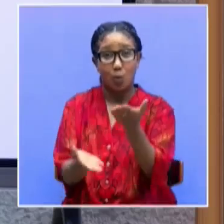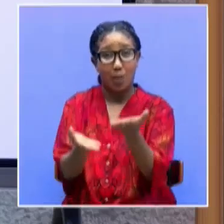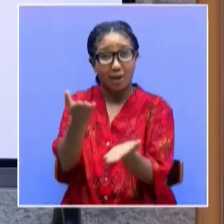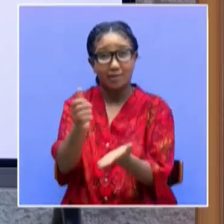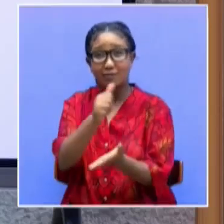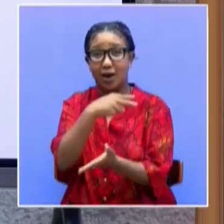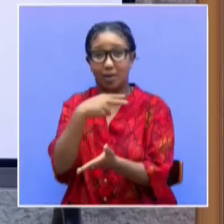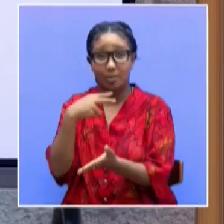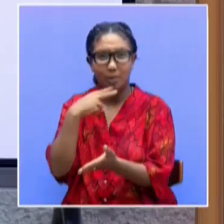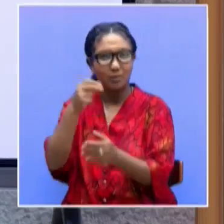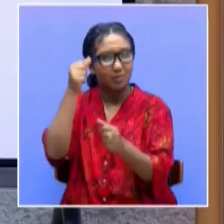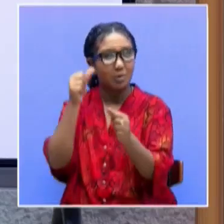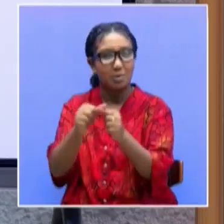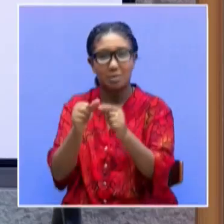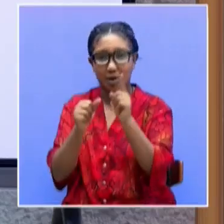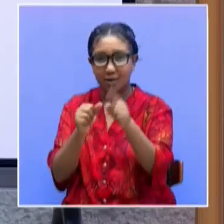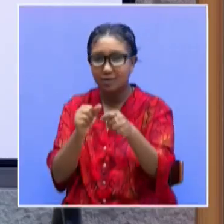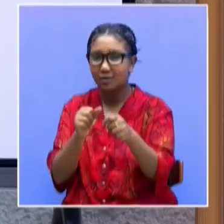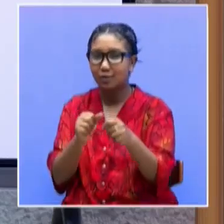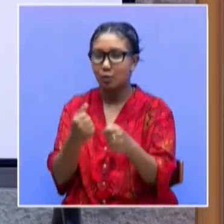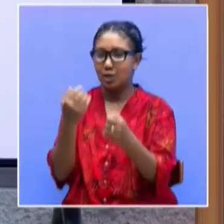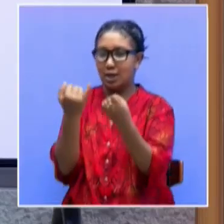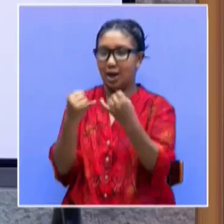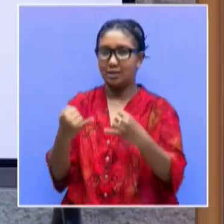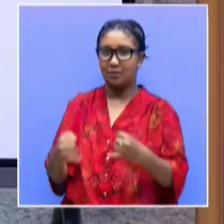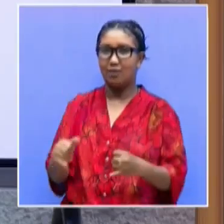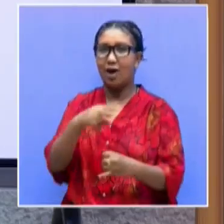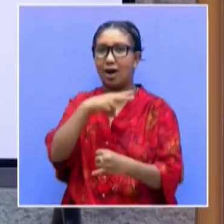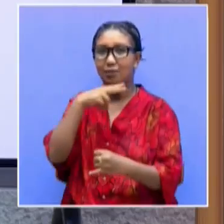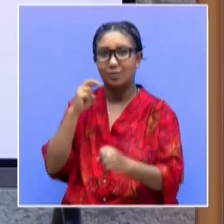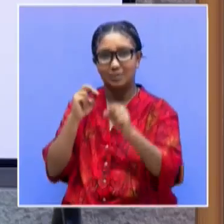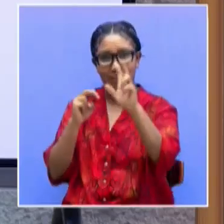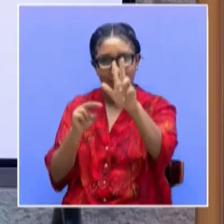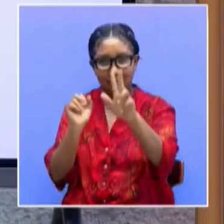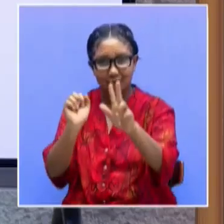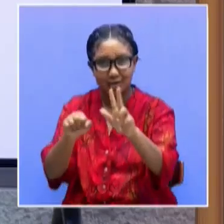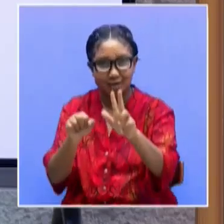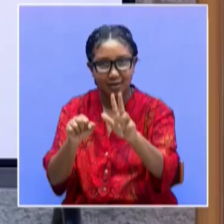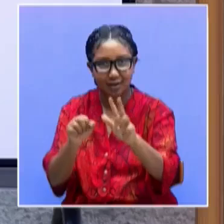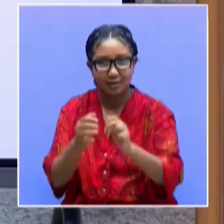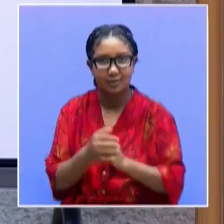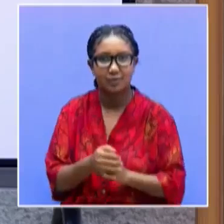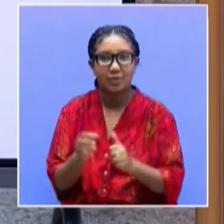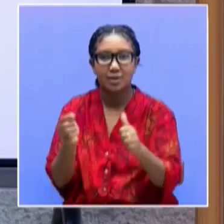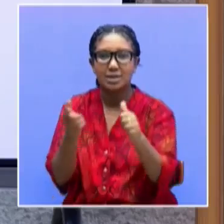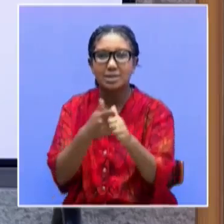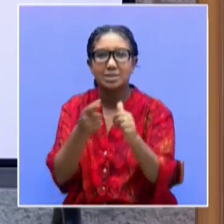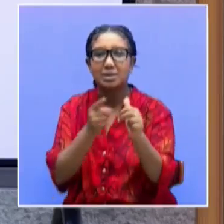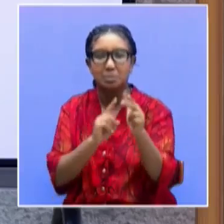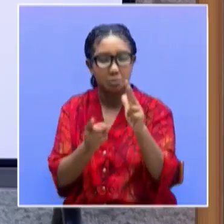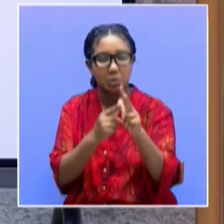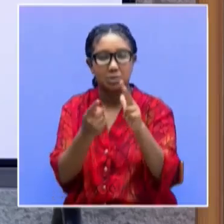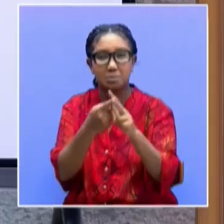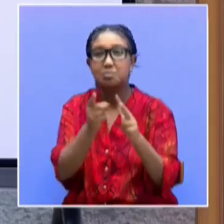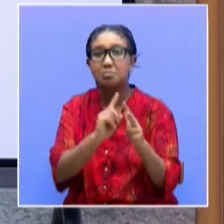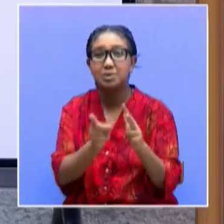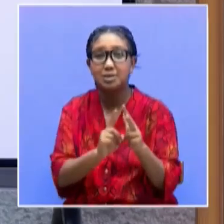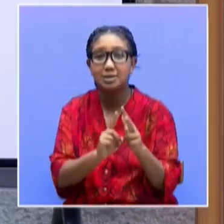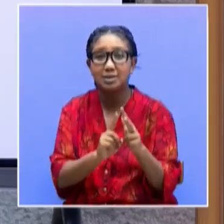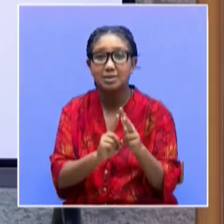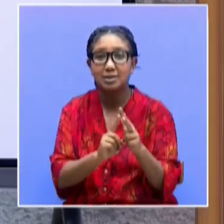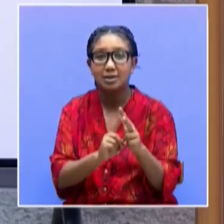adverbs, if you remember, we classify adverbs into three. Yes? What are they? Yes, yes,